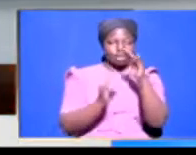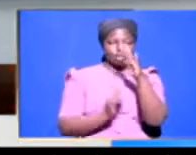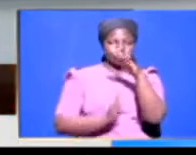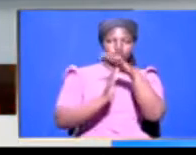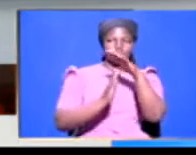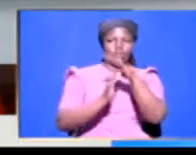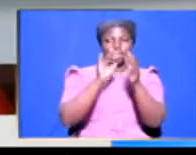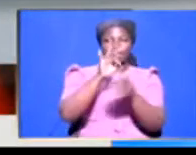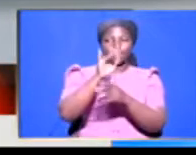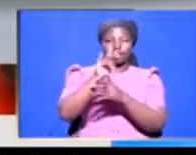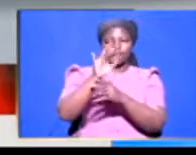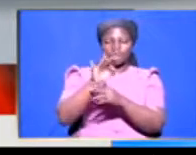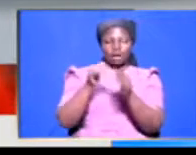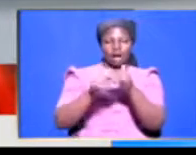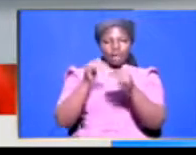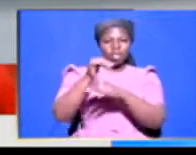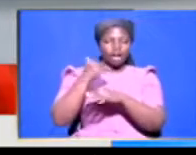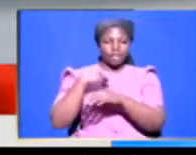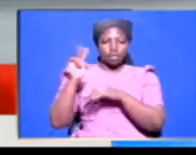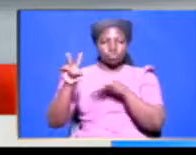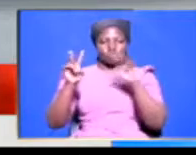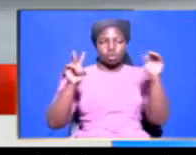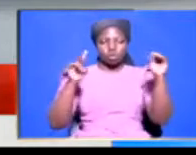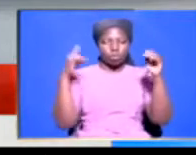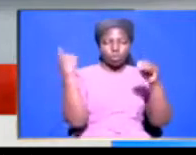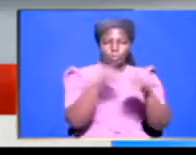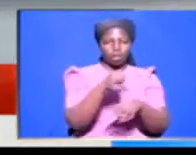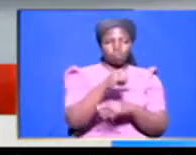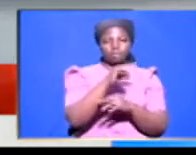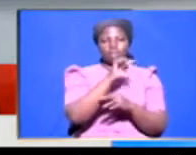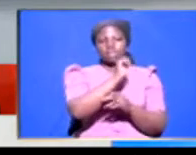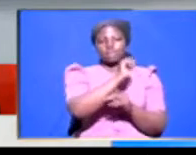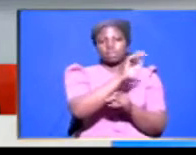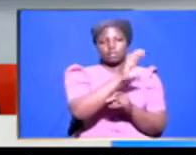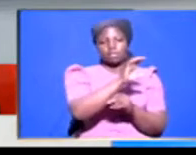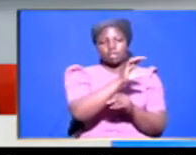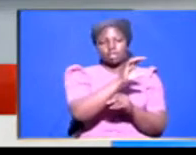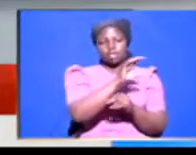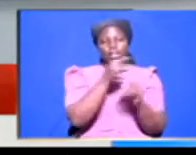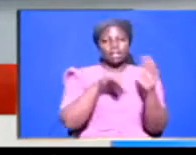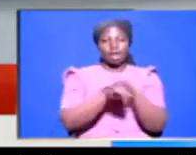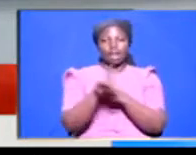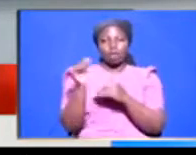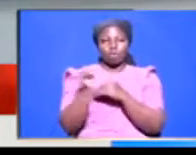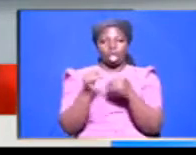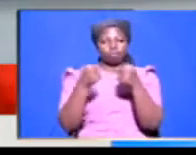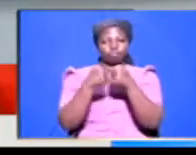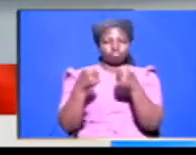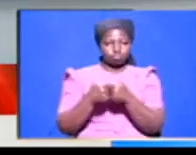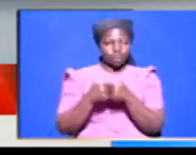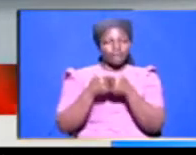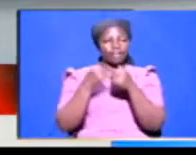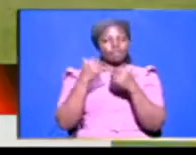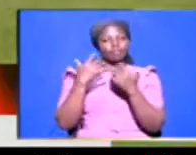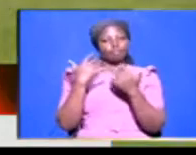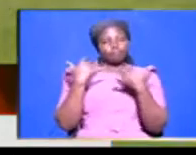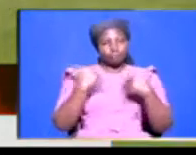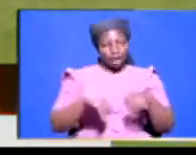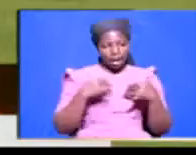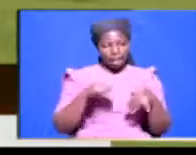standings after registering a 2-0 victory over AFC Leopards in a closely contested match played at the Stadium today.